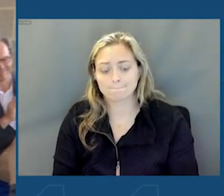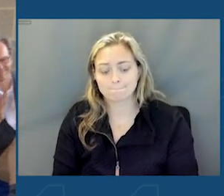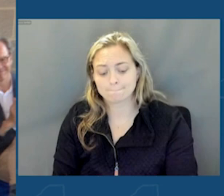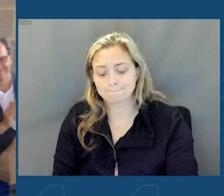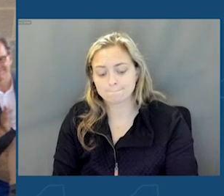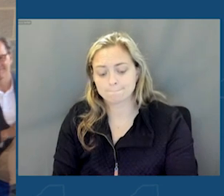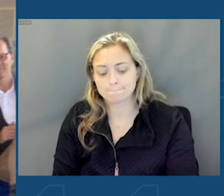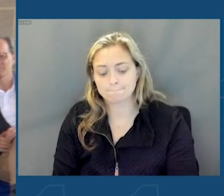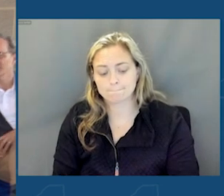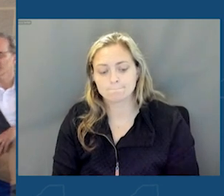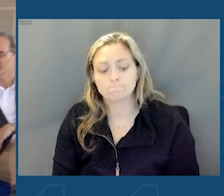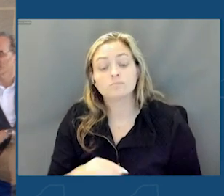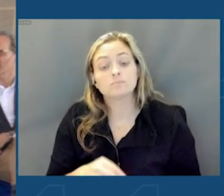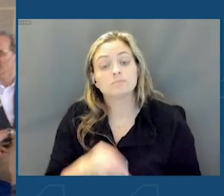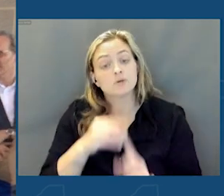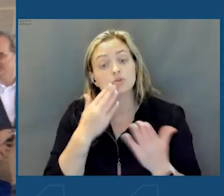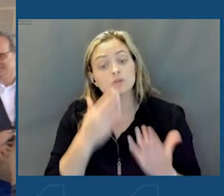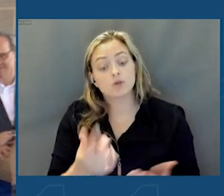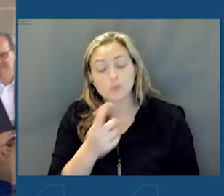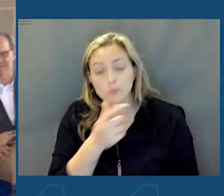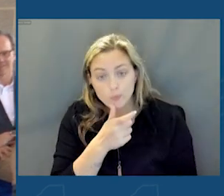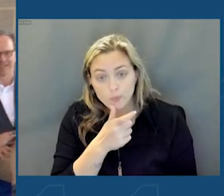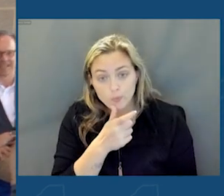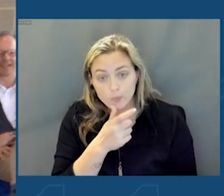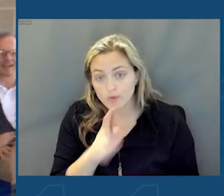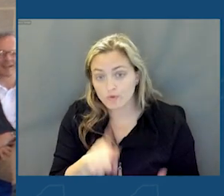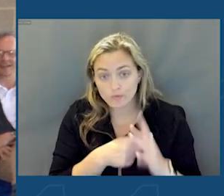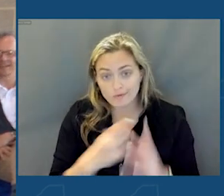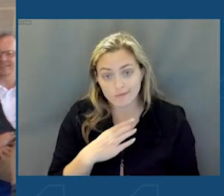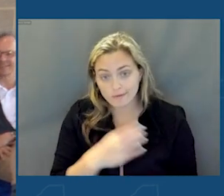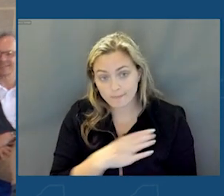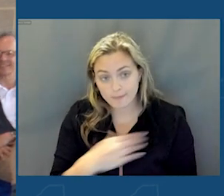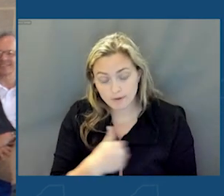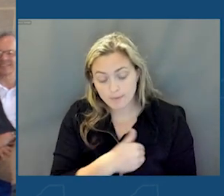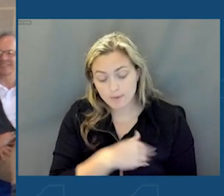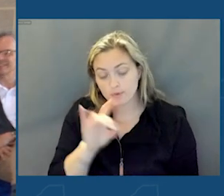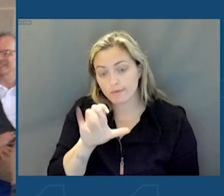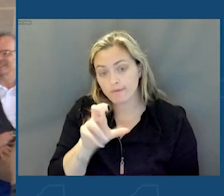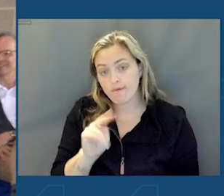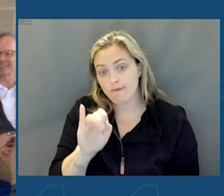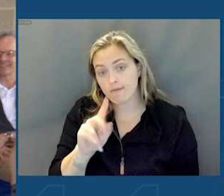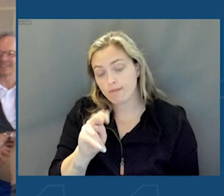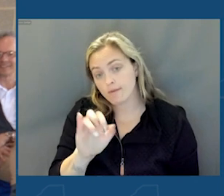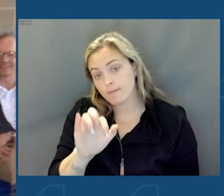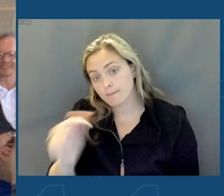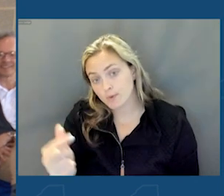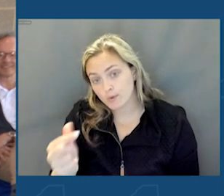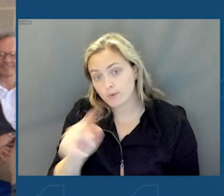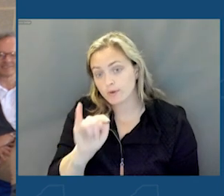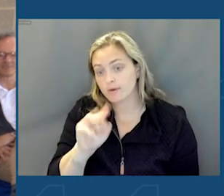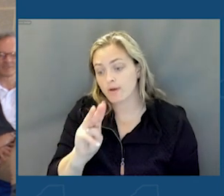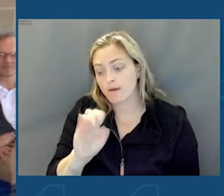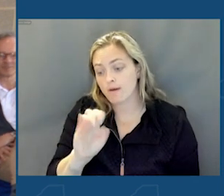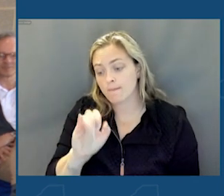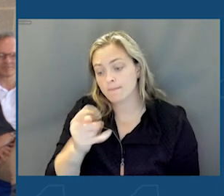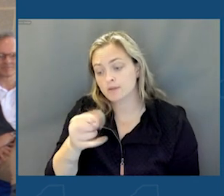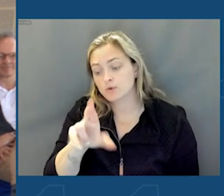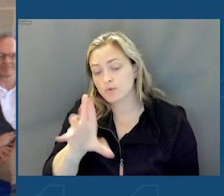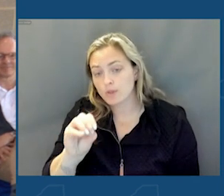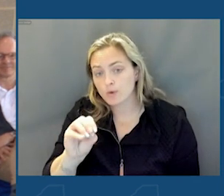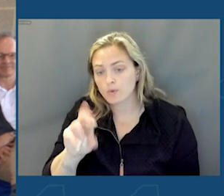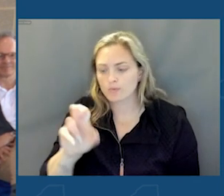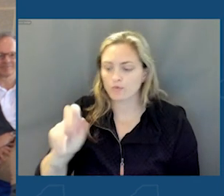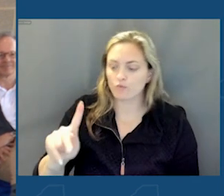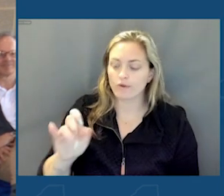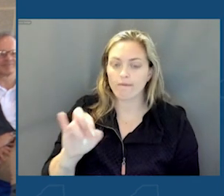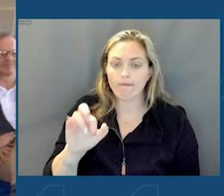A special thanks to the original committee members, Don Lindbergh, who's here today, Carm Pasquarello, and Rick Connors, who